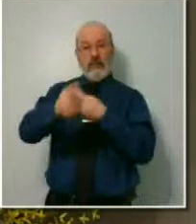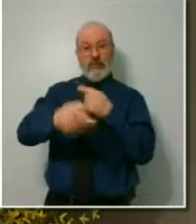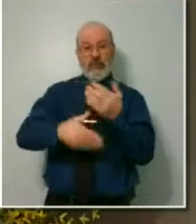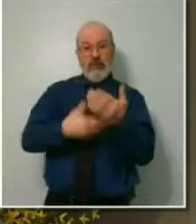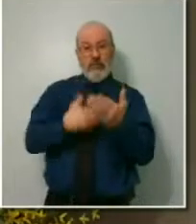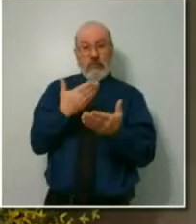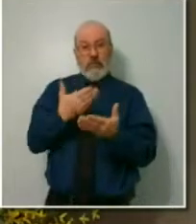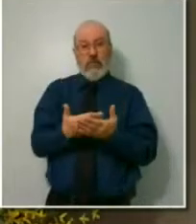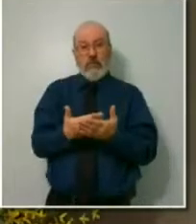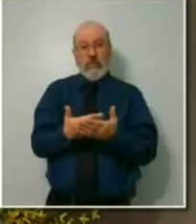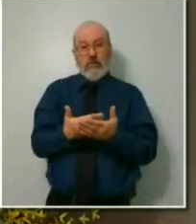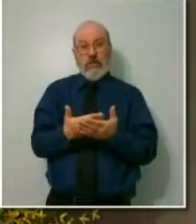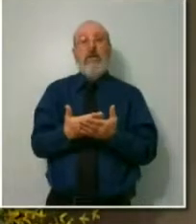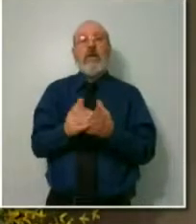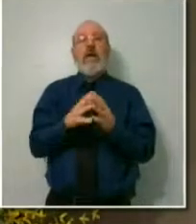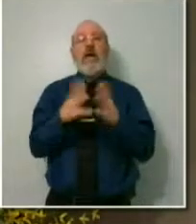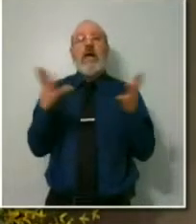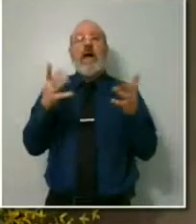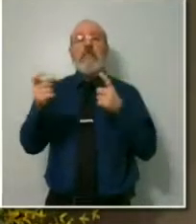how much control did you have?